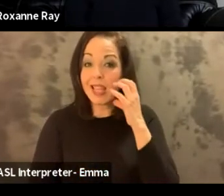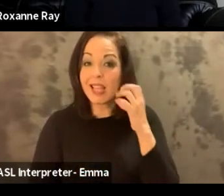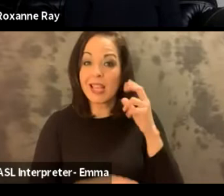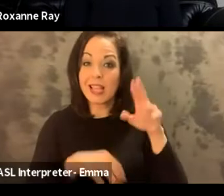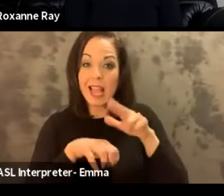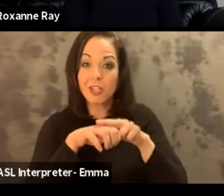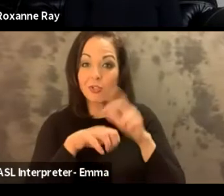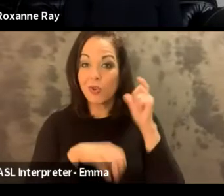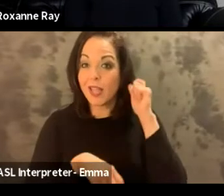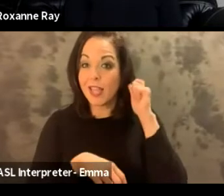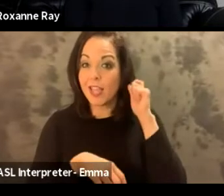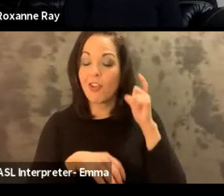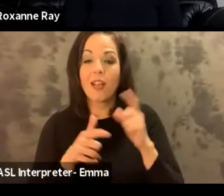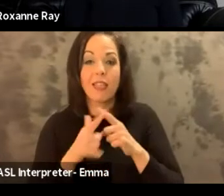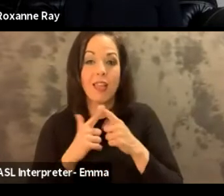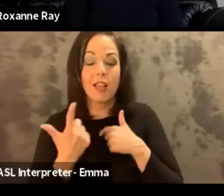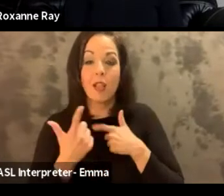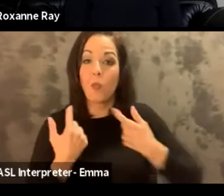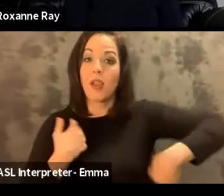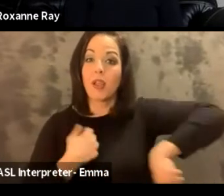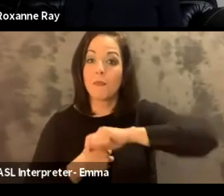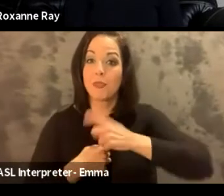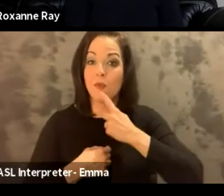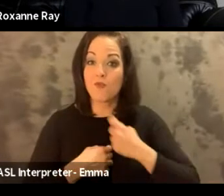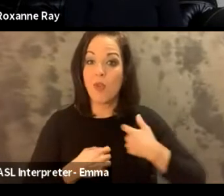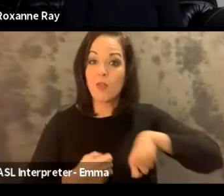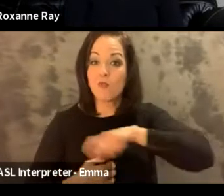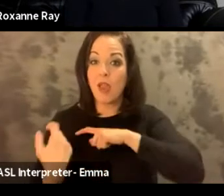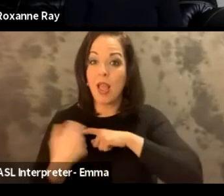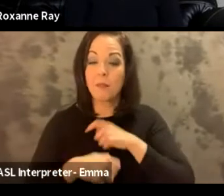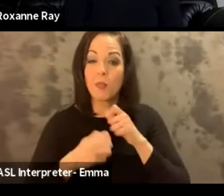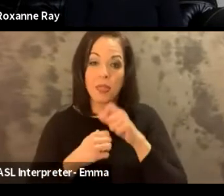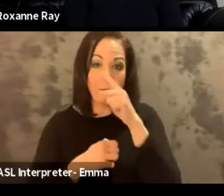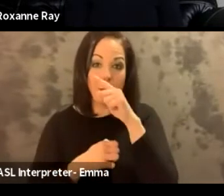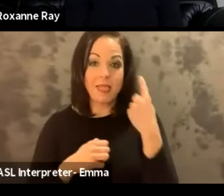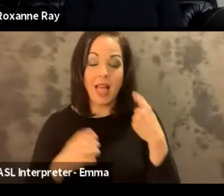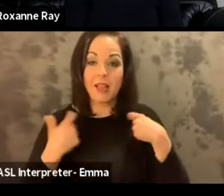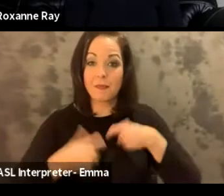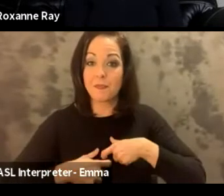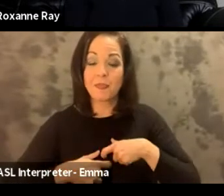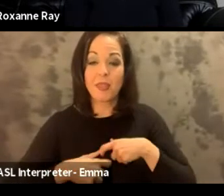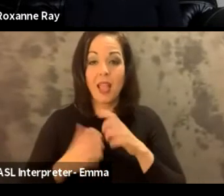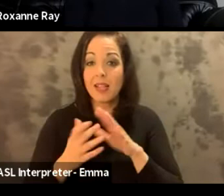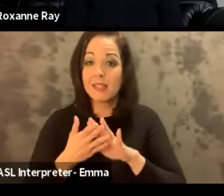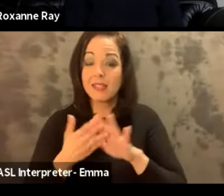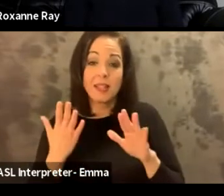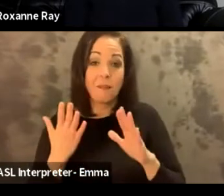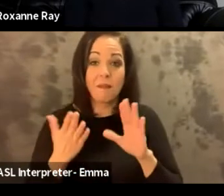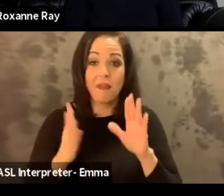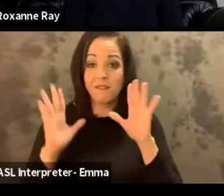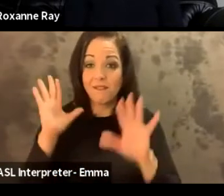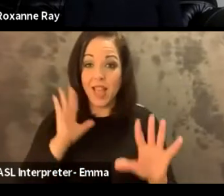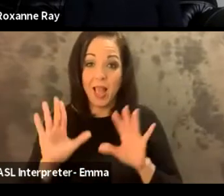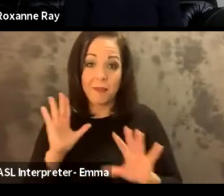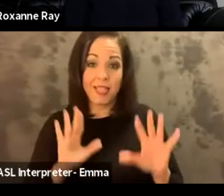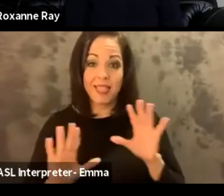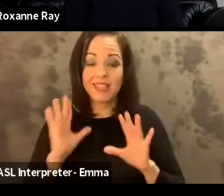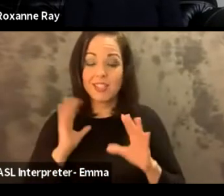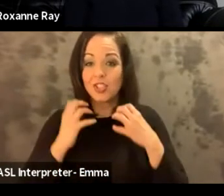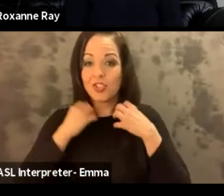wearing a red wrap dress with a black jacket and some fabulous chunky turquoise jewelry as an accent.